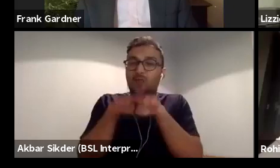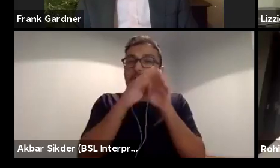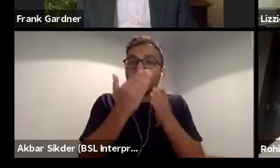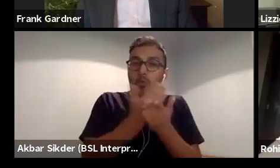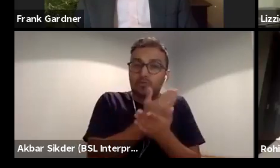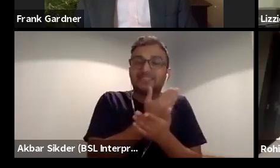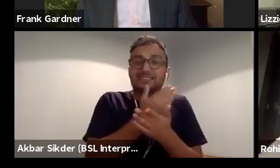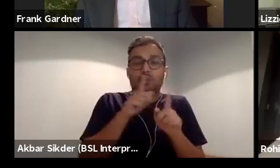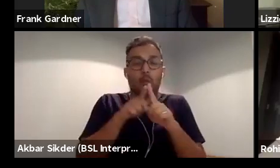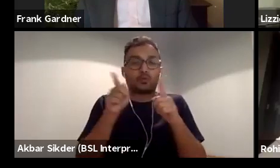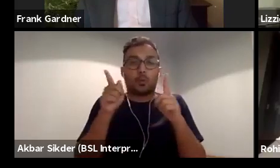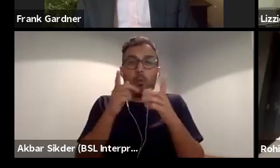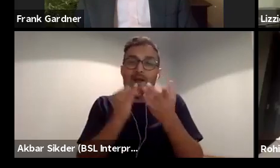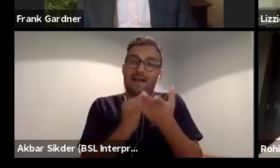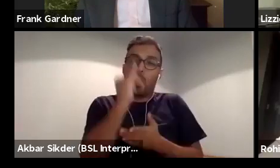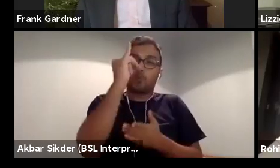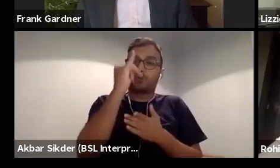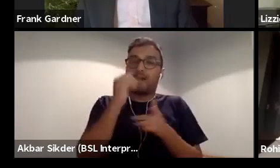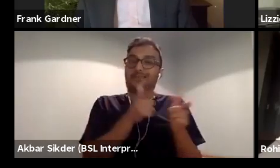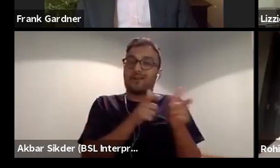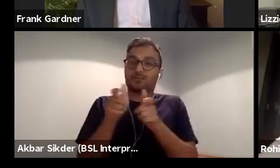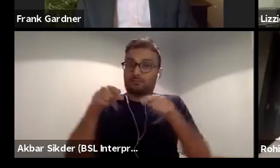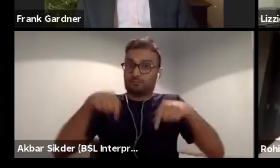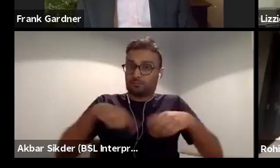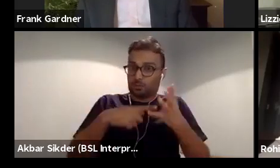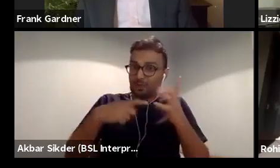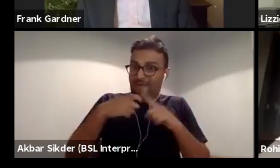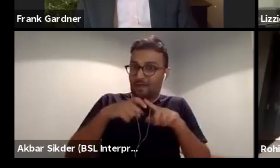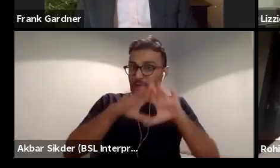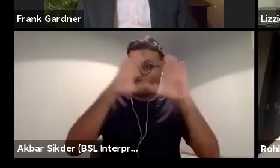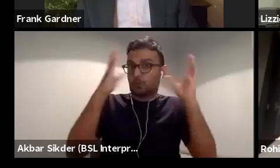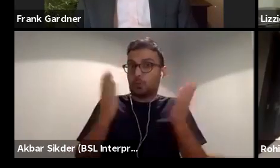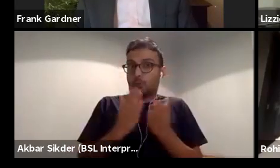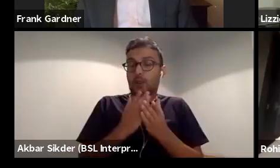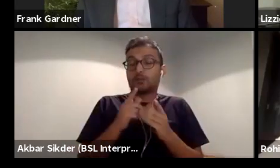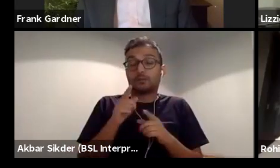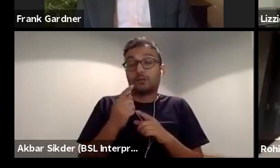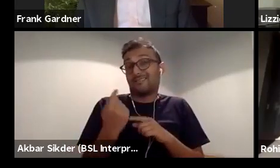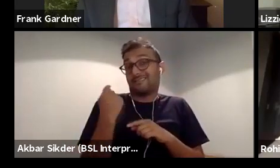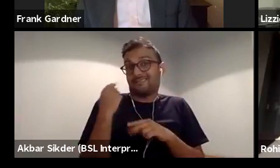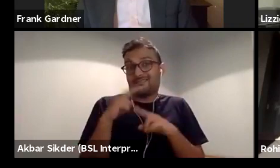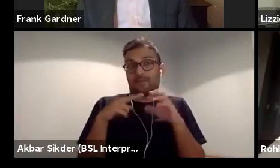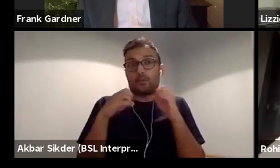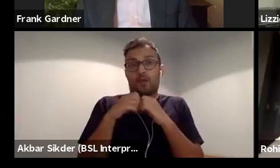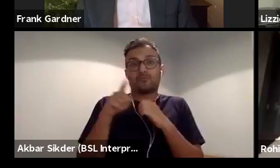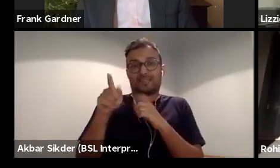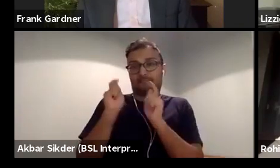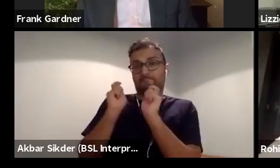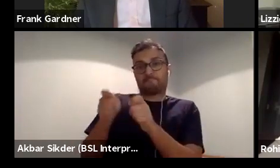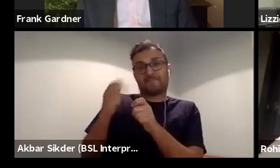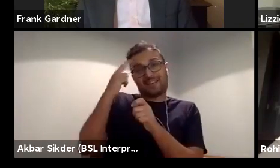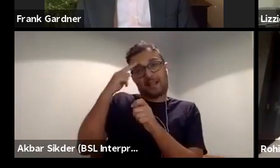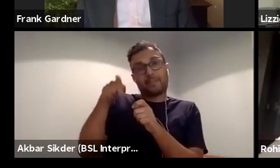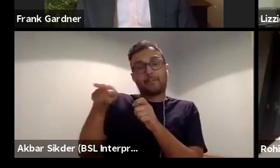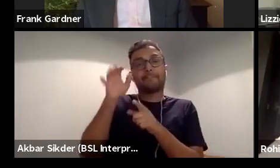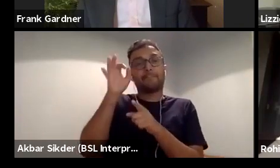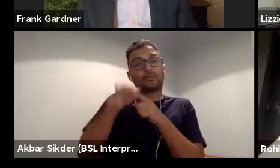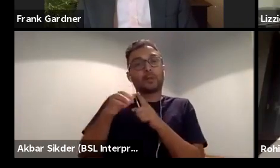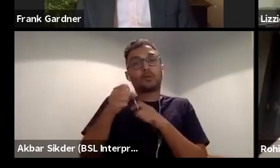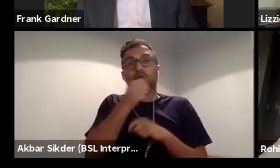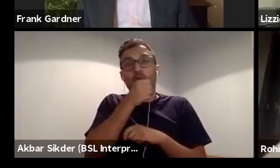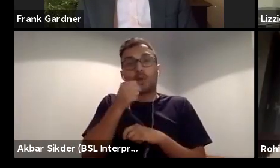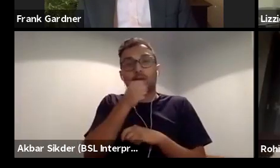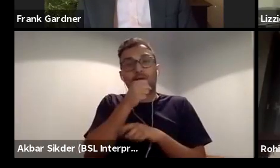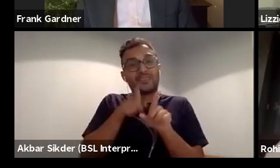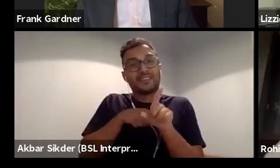UK and around the world. In February, he was named Specialist Journalist of the Year by the Royal Television Society for his